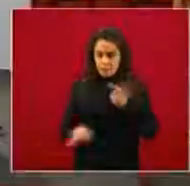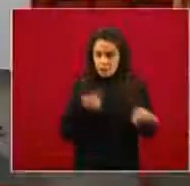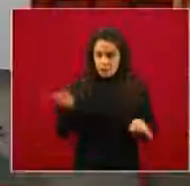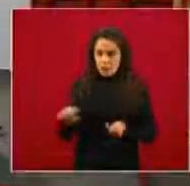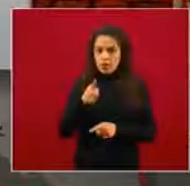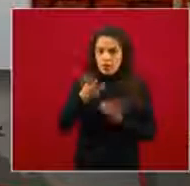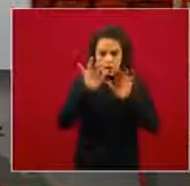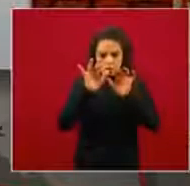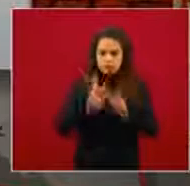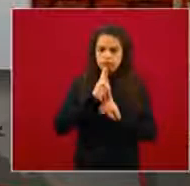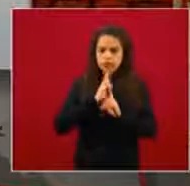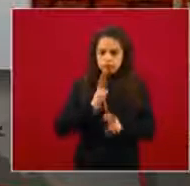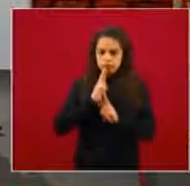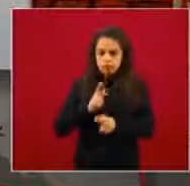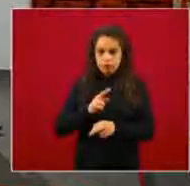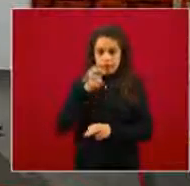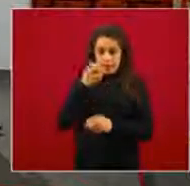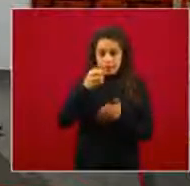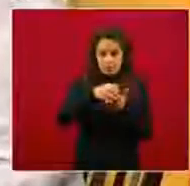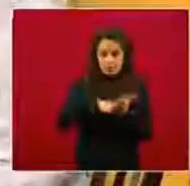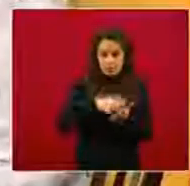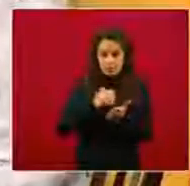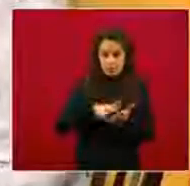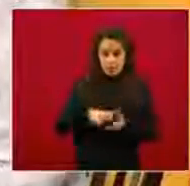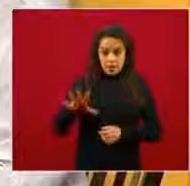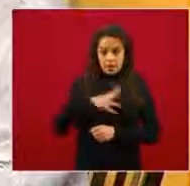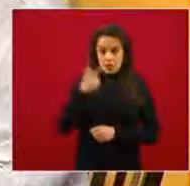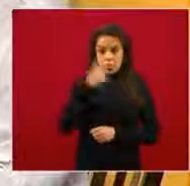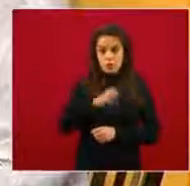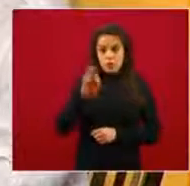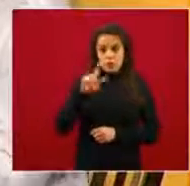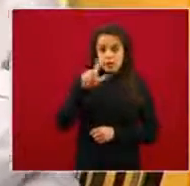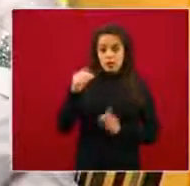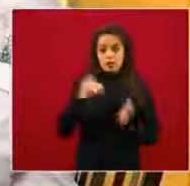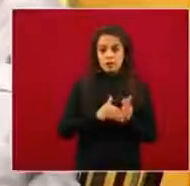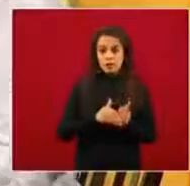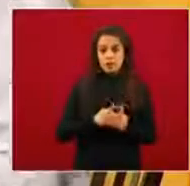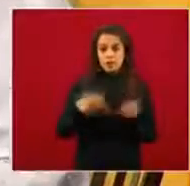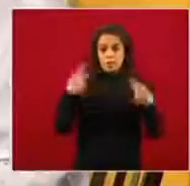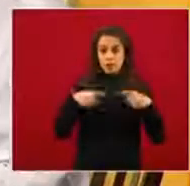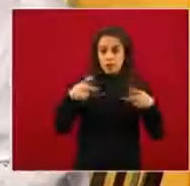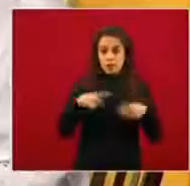online by filling a survey. We have